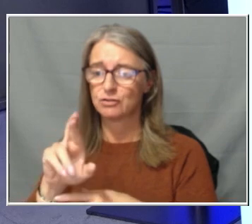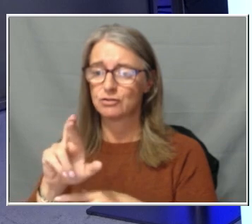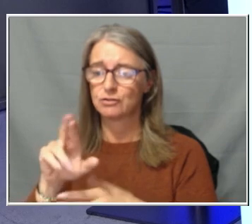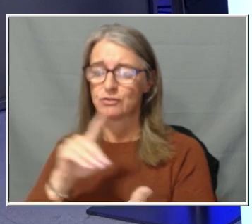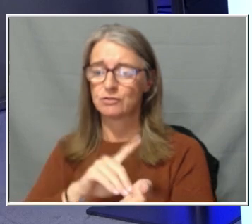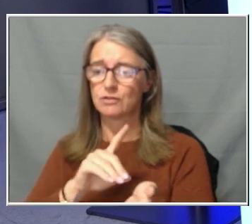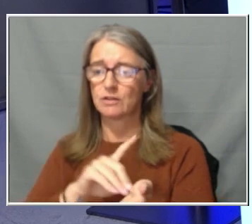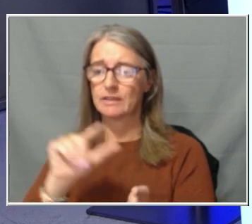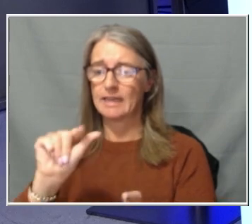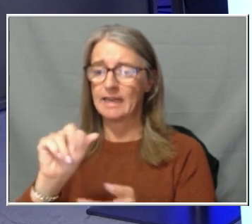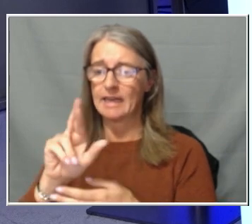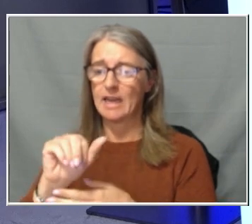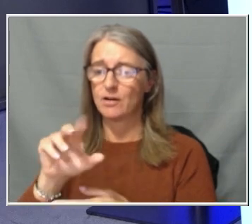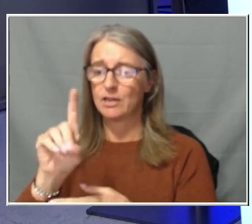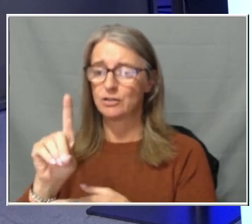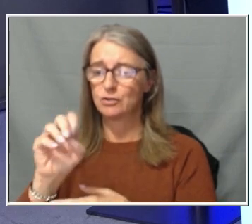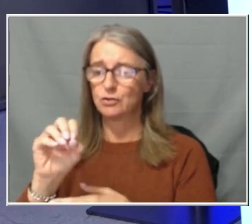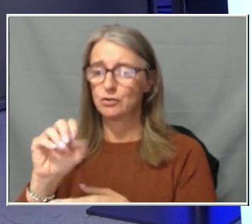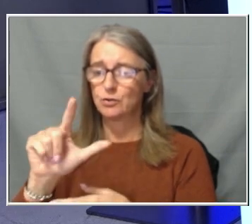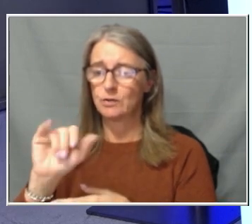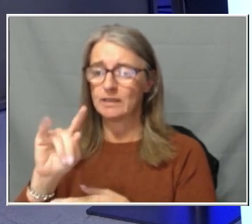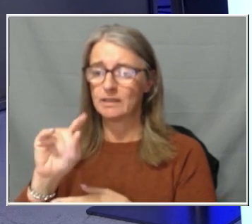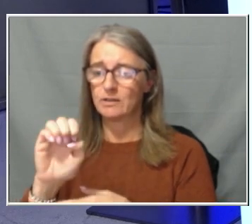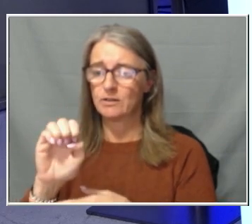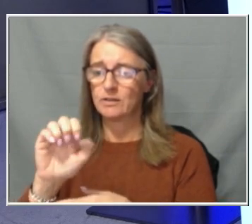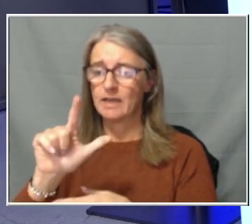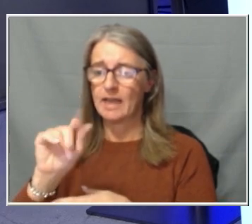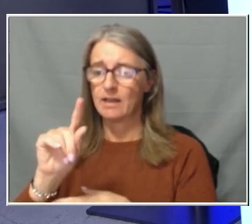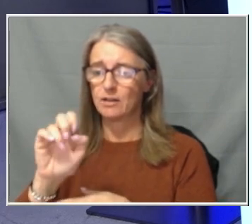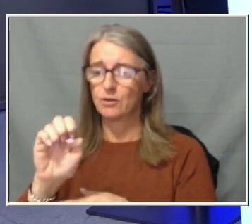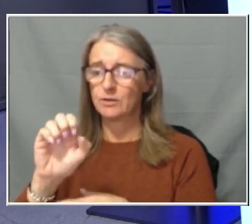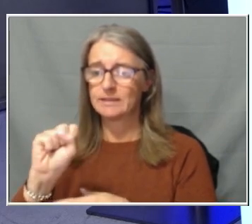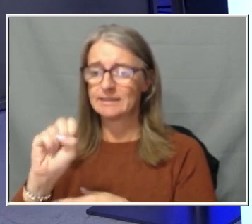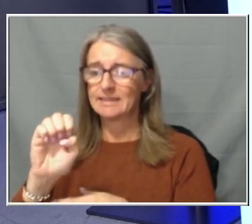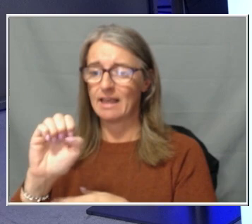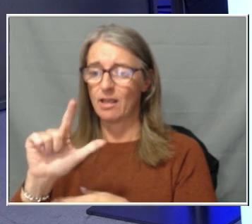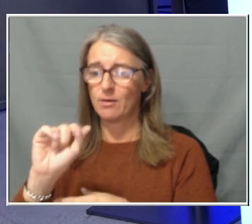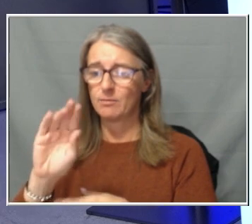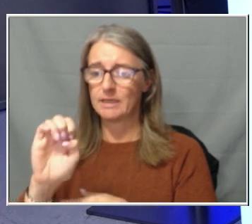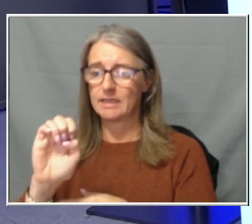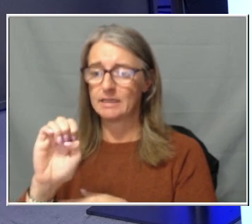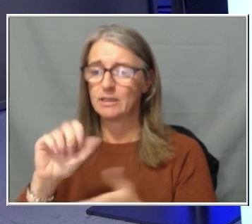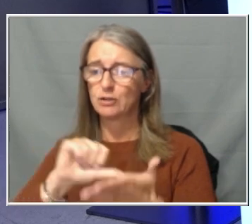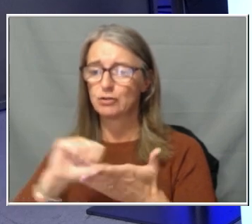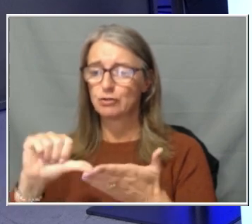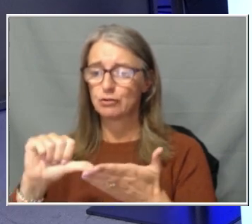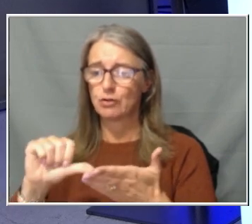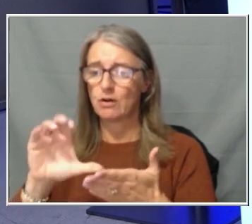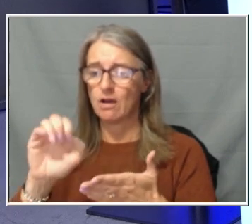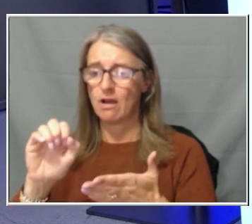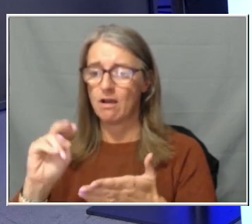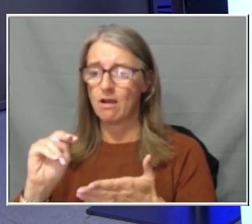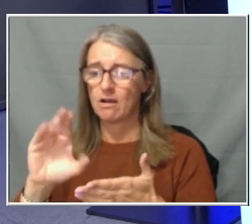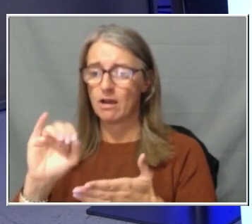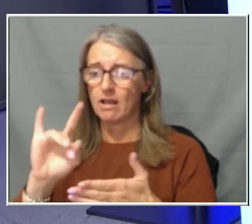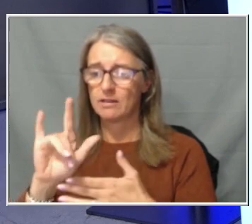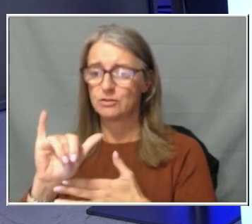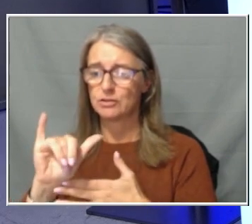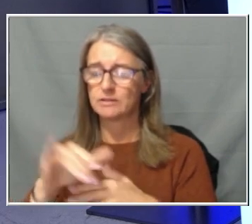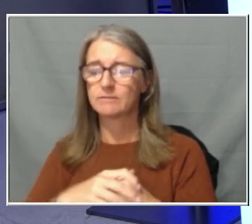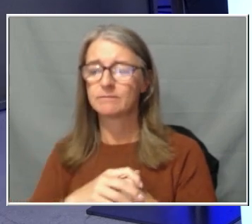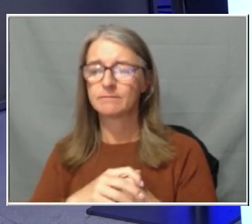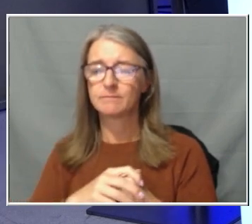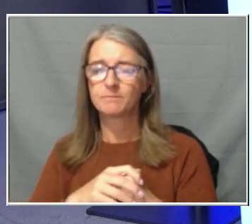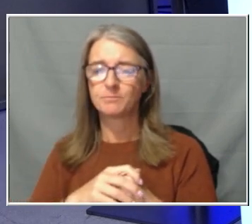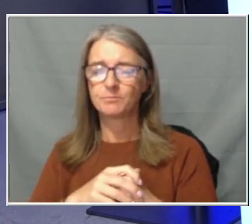Gary Doolittle, medical oncologist, and Luke Selby across from me. He is a surgical oncologist. Gentlemen, good to see you both. Good morning. Thanks for having me. On this,